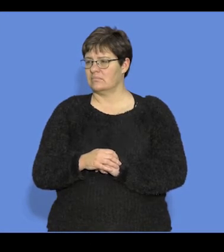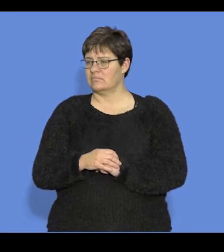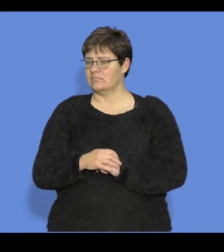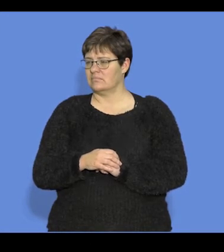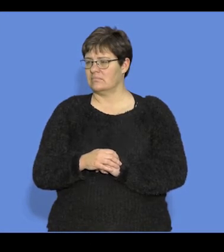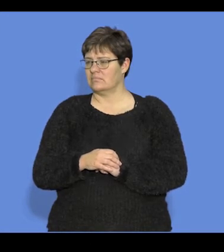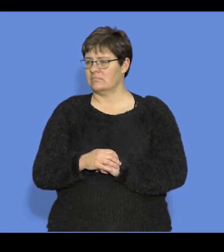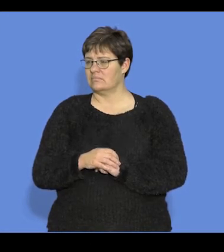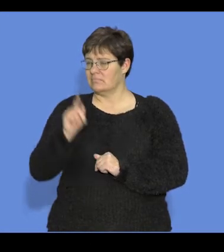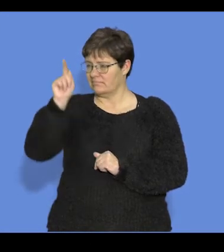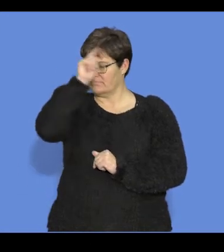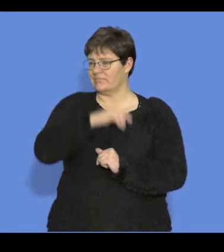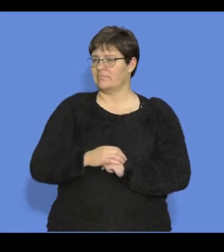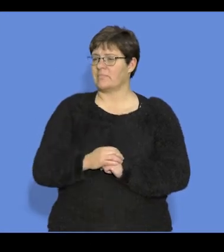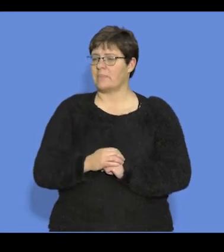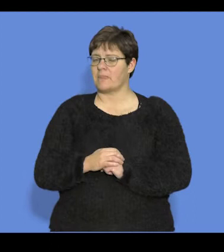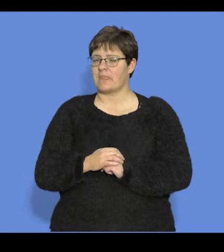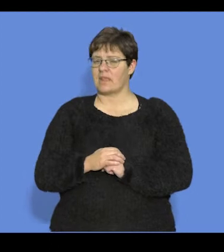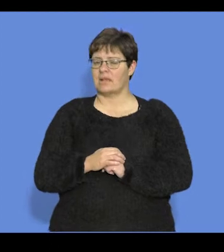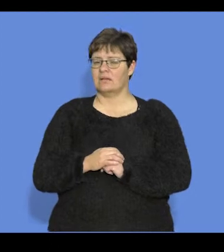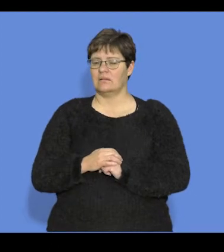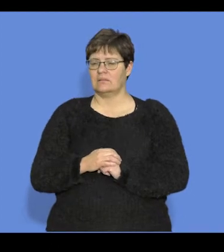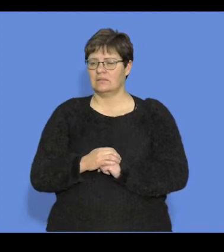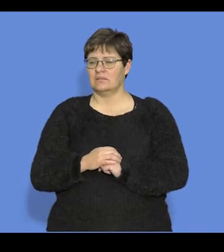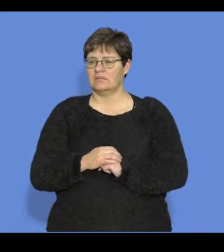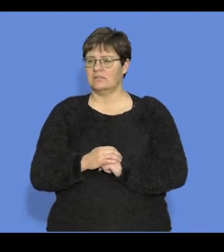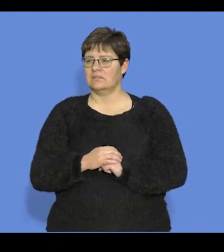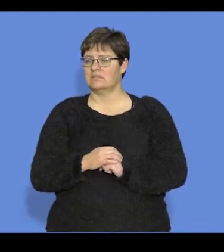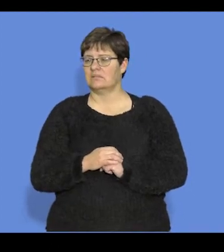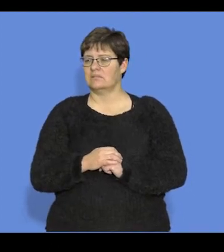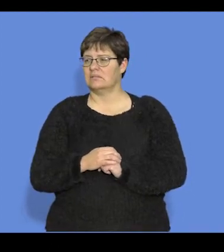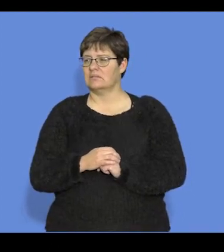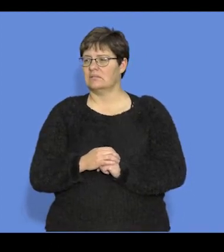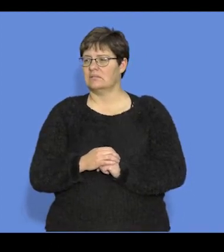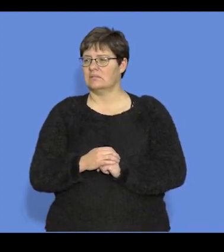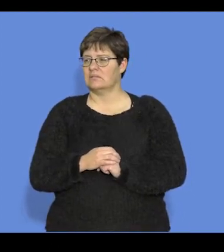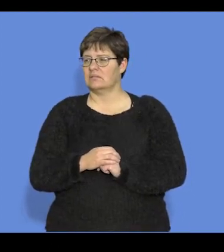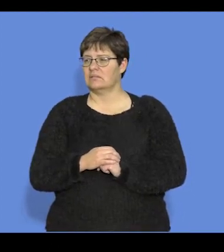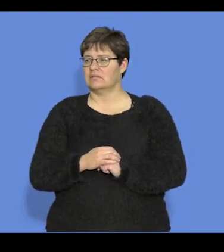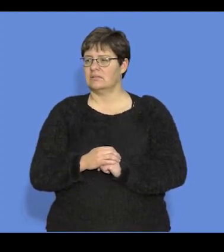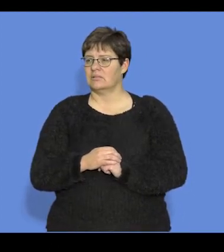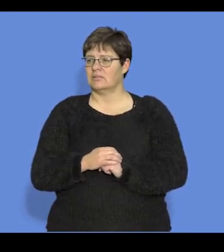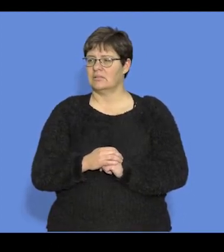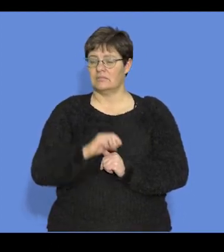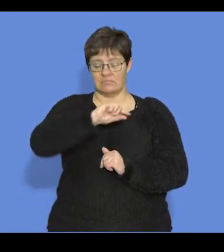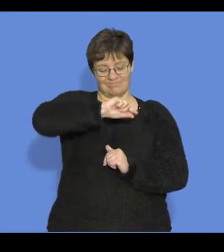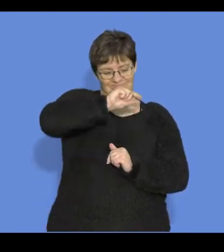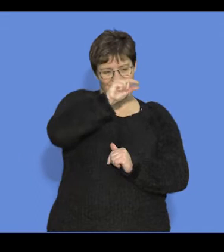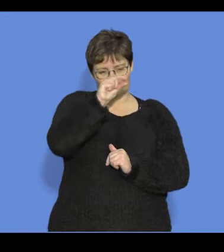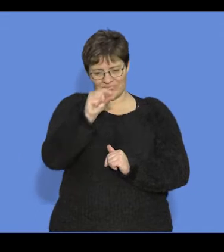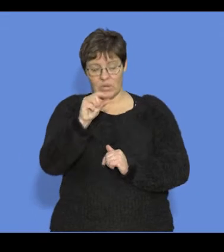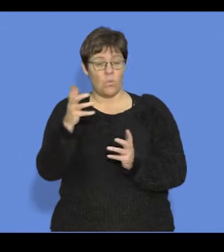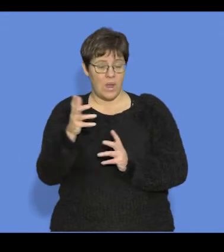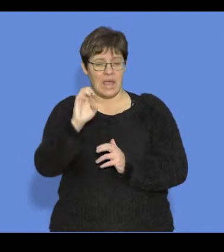cuticle. There, we're back again. That's our nice thick cuticle on the outside of the